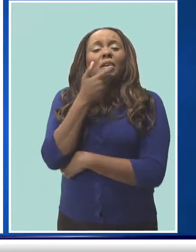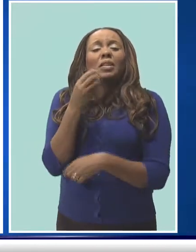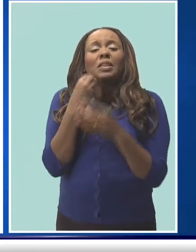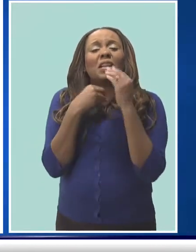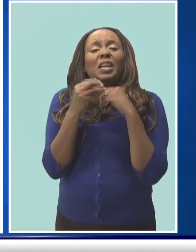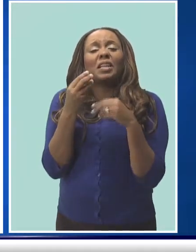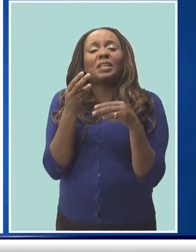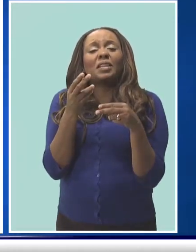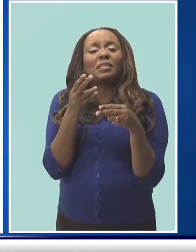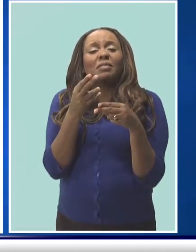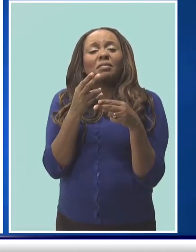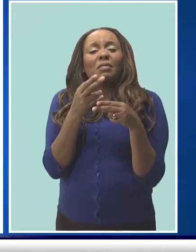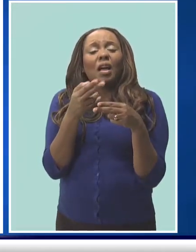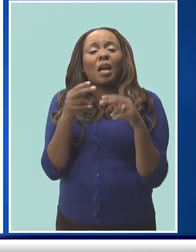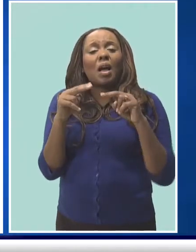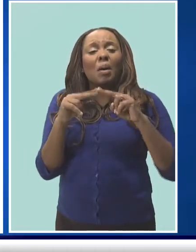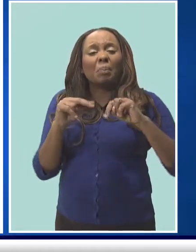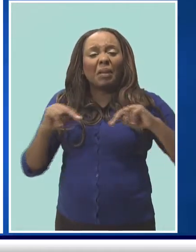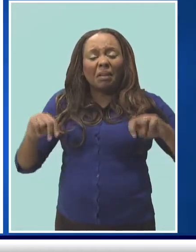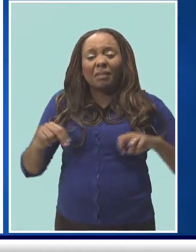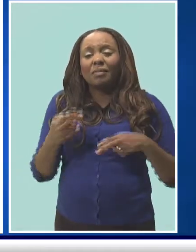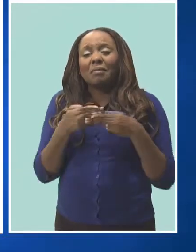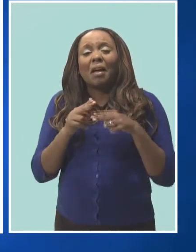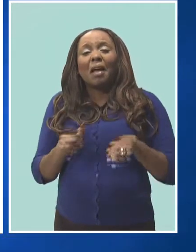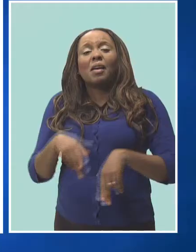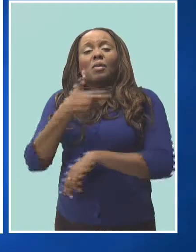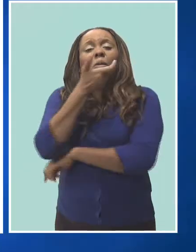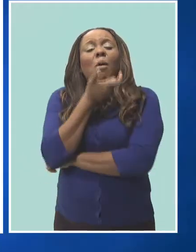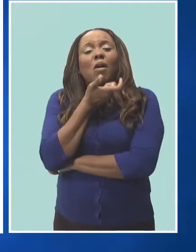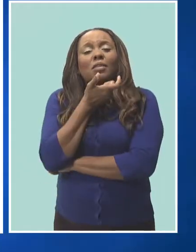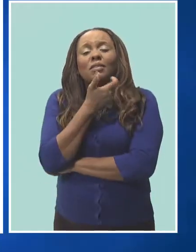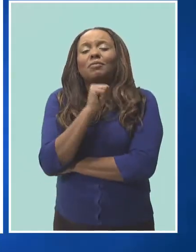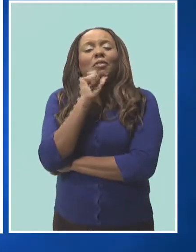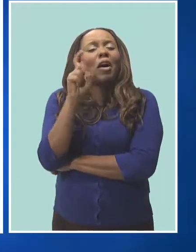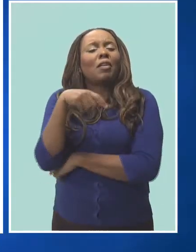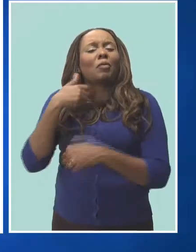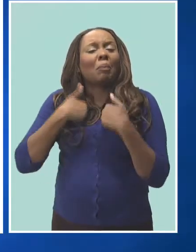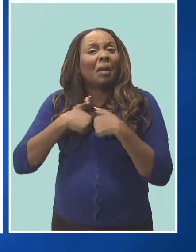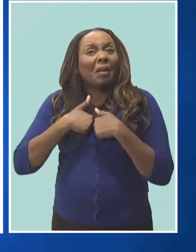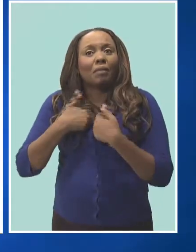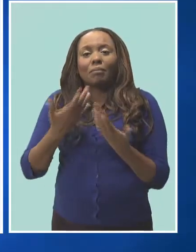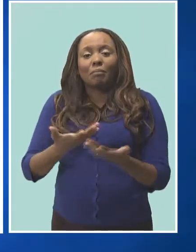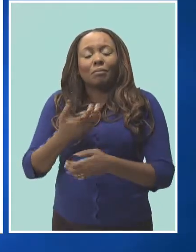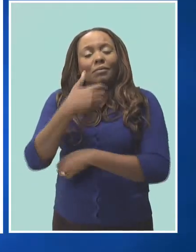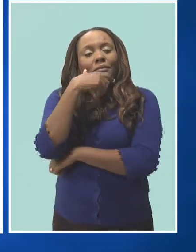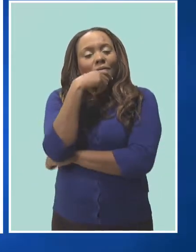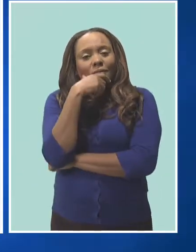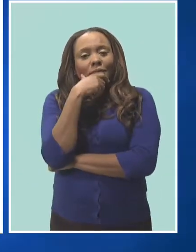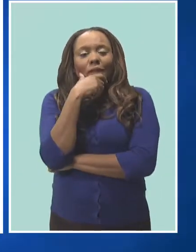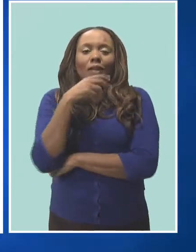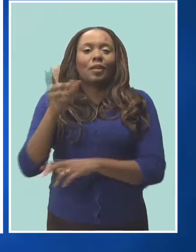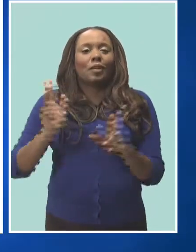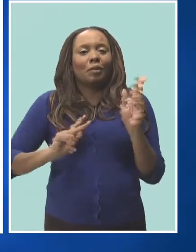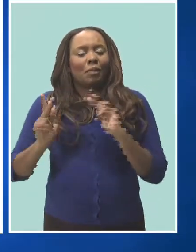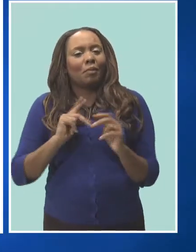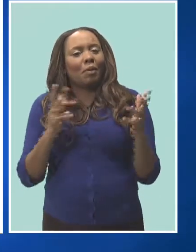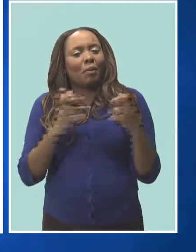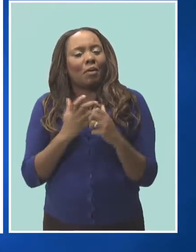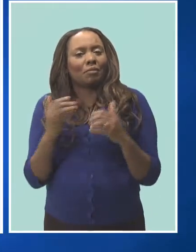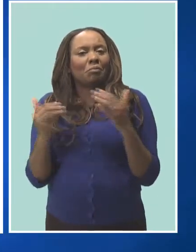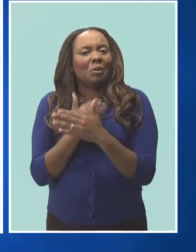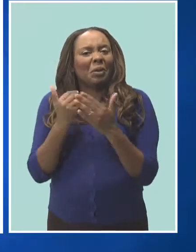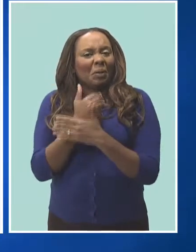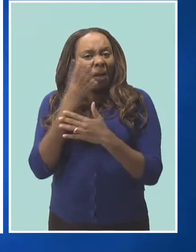bathe, nothing. So, but I think beyond that, people desire something fresh. So